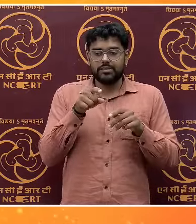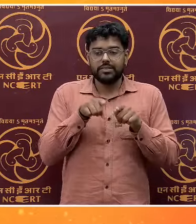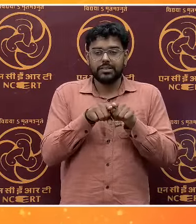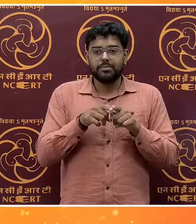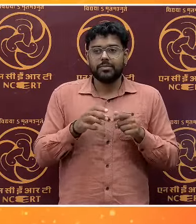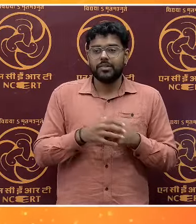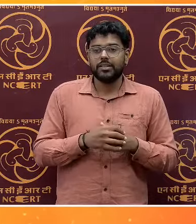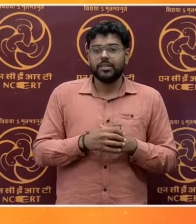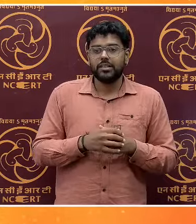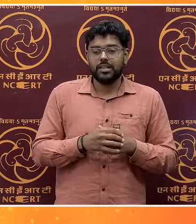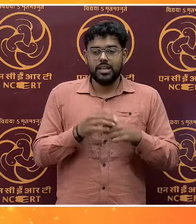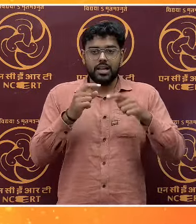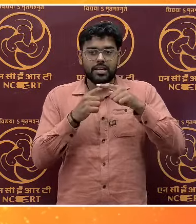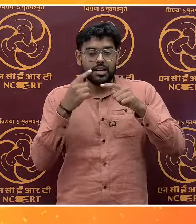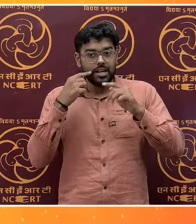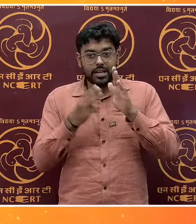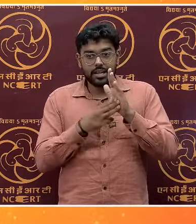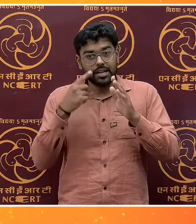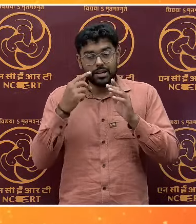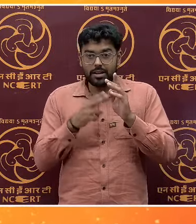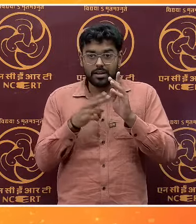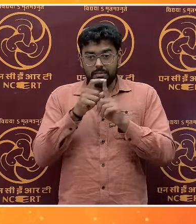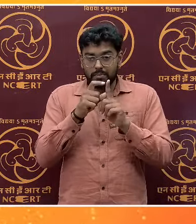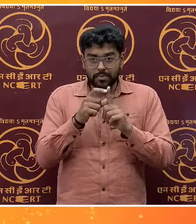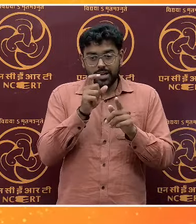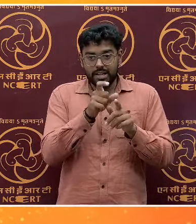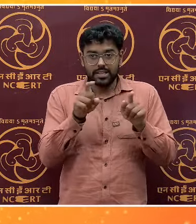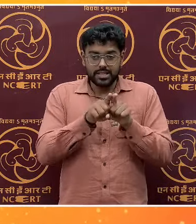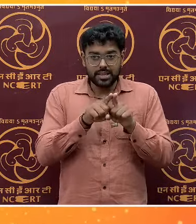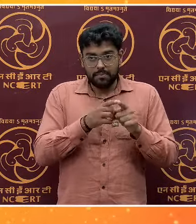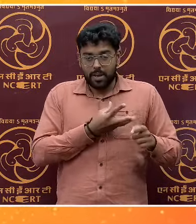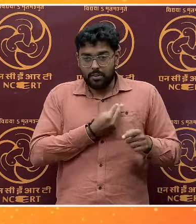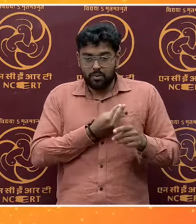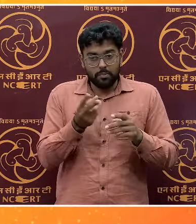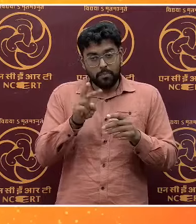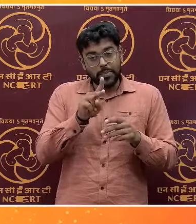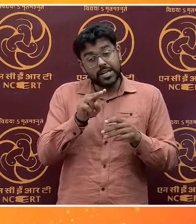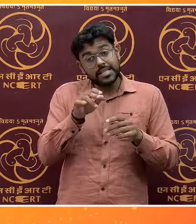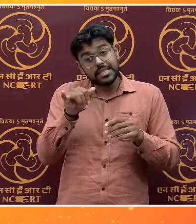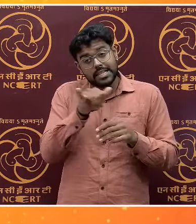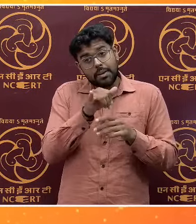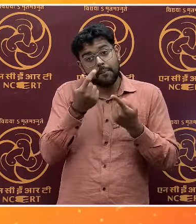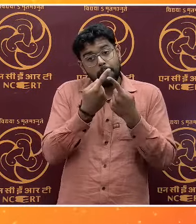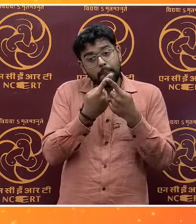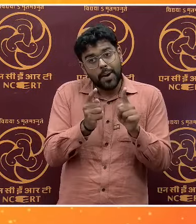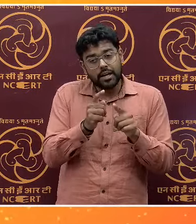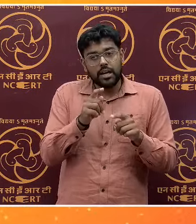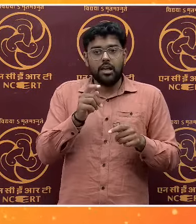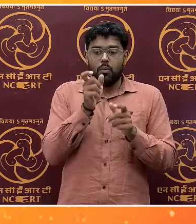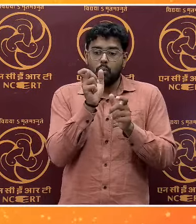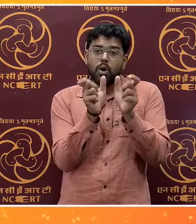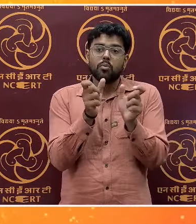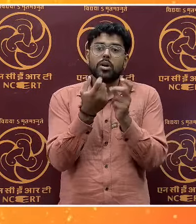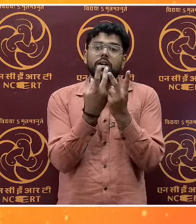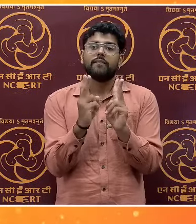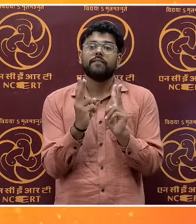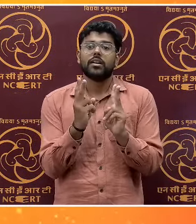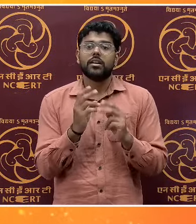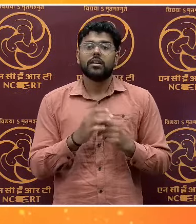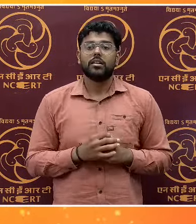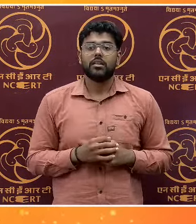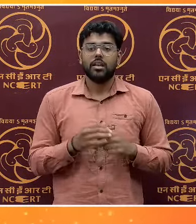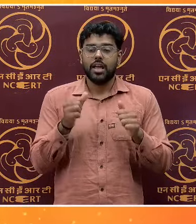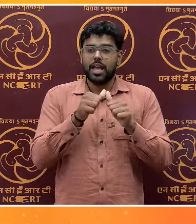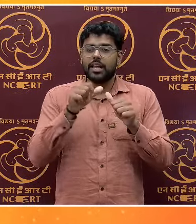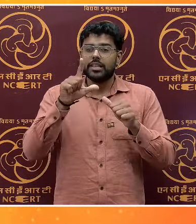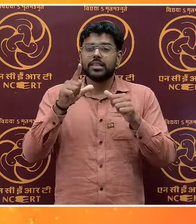so meek, so timid. Meek is Hmm. also like silent and nervous. Timid is Yeah. also who Words is, with similar yeah, meanings. words Okay. with similar And meanings.